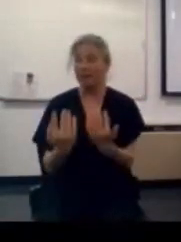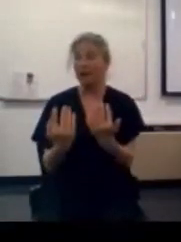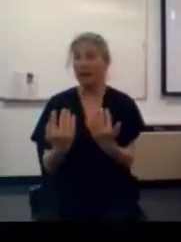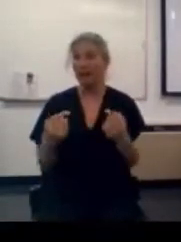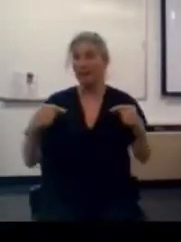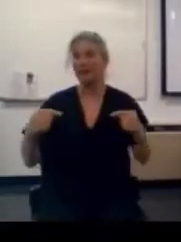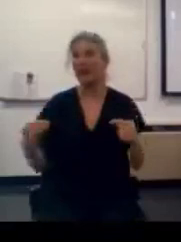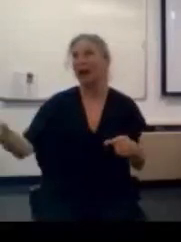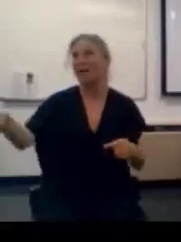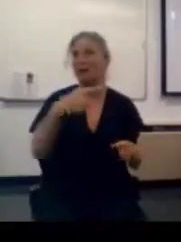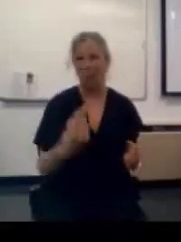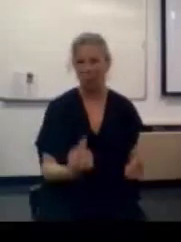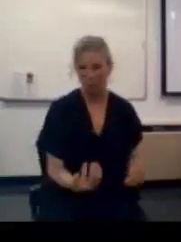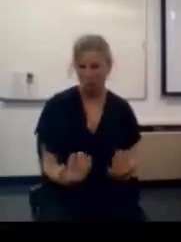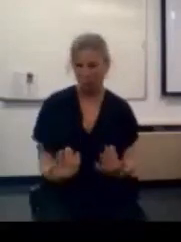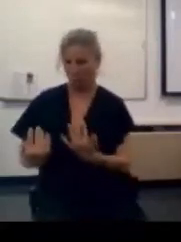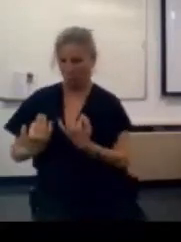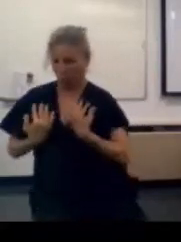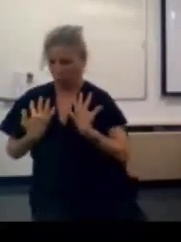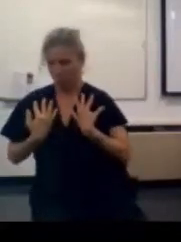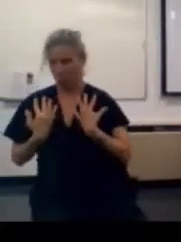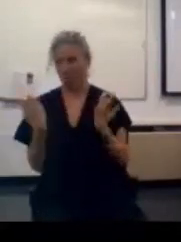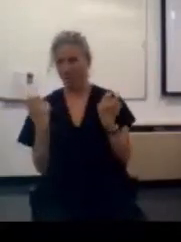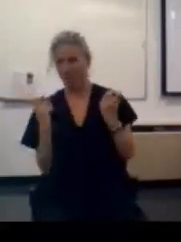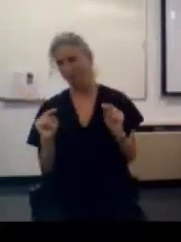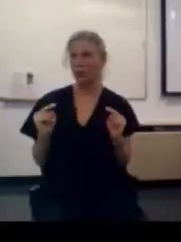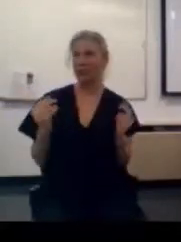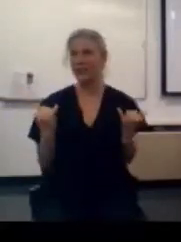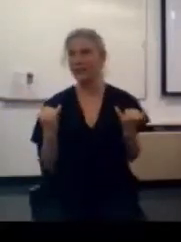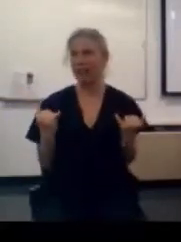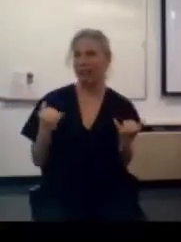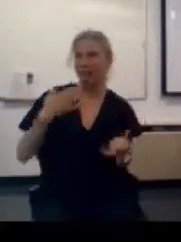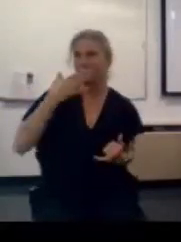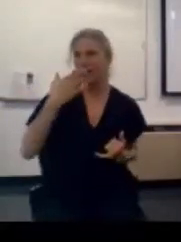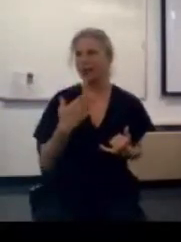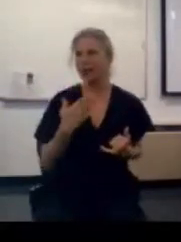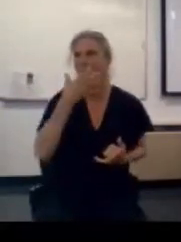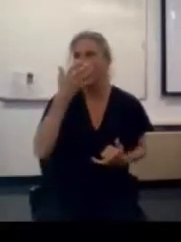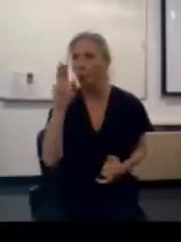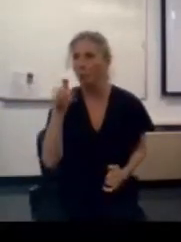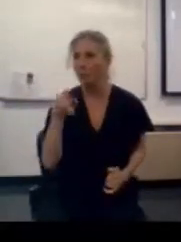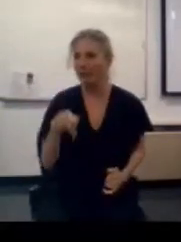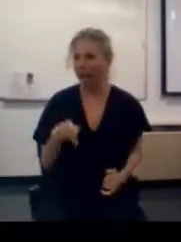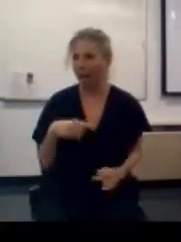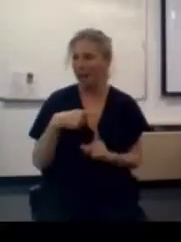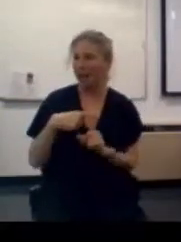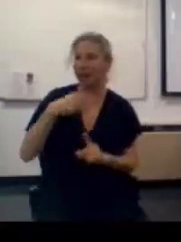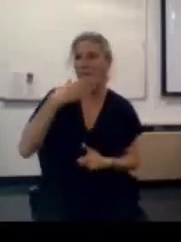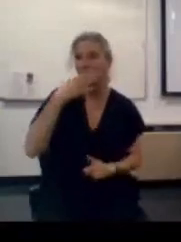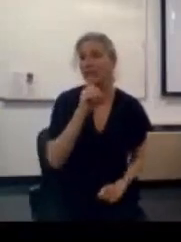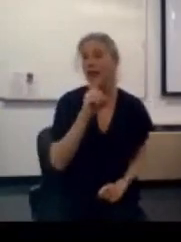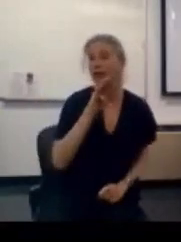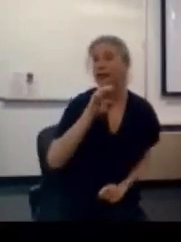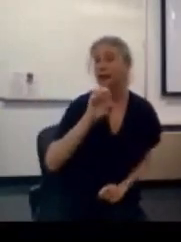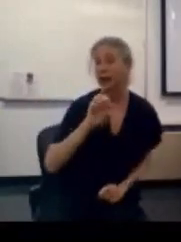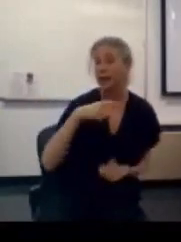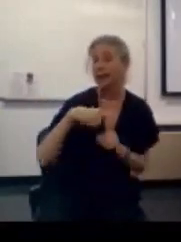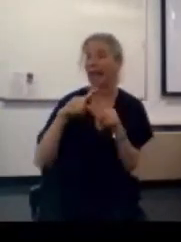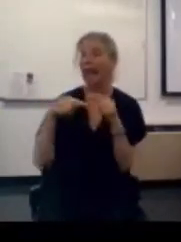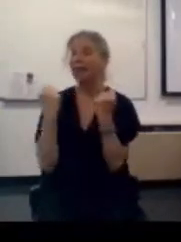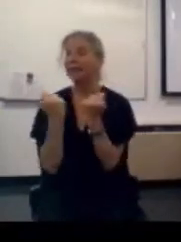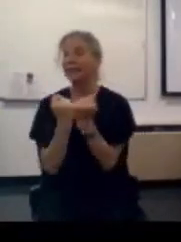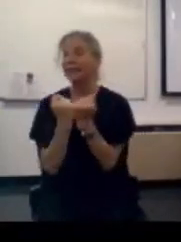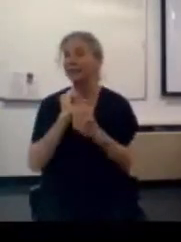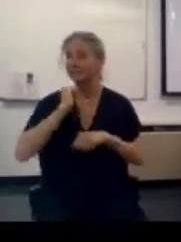Thank you so much. I think the fire is in the room. I can kind of feel the heat a little bit. So thank you all for getting everything warmed up. And thank you